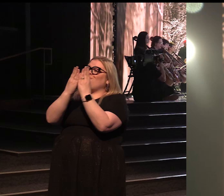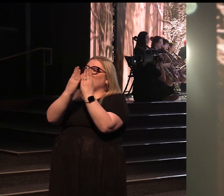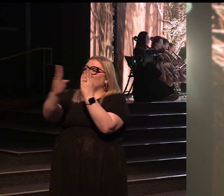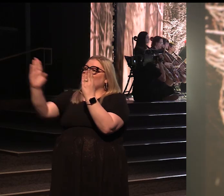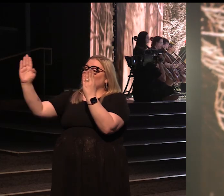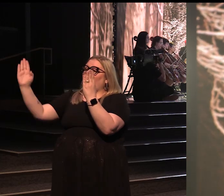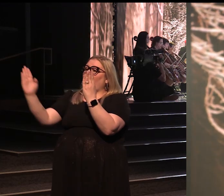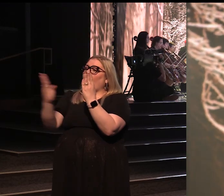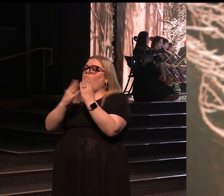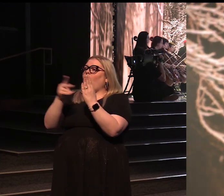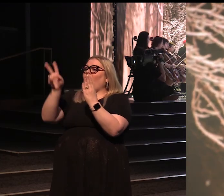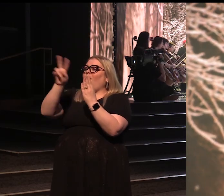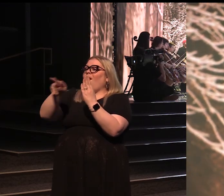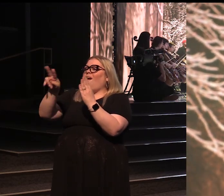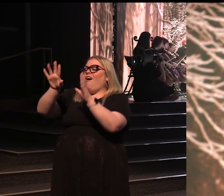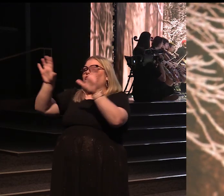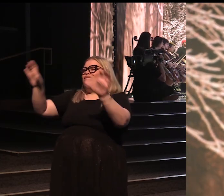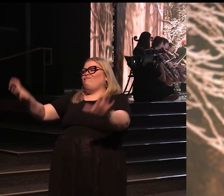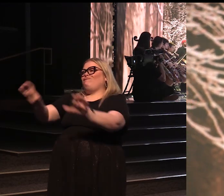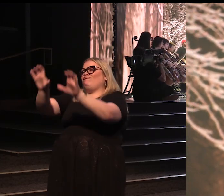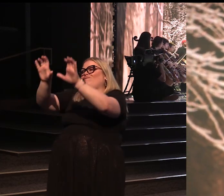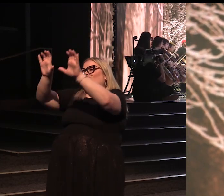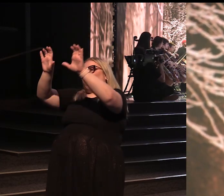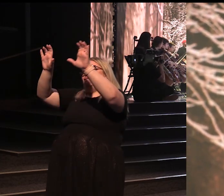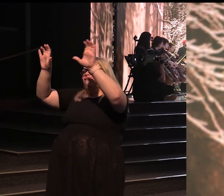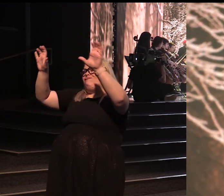holly that will be